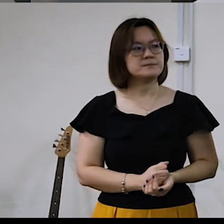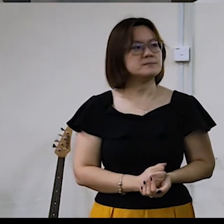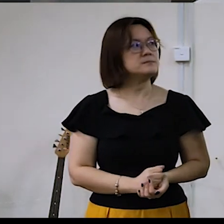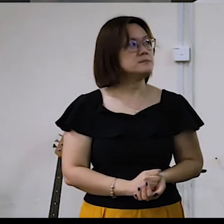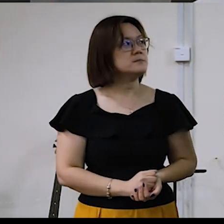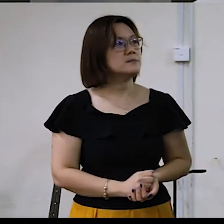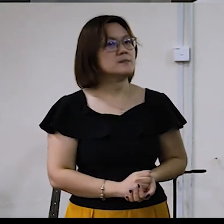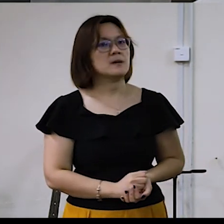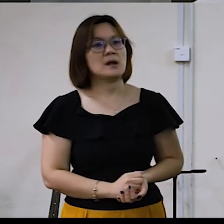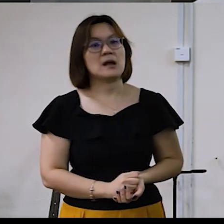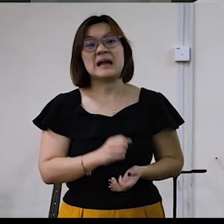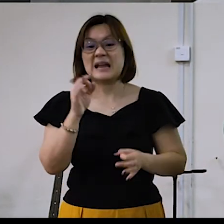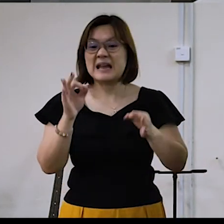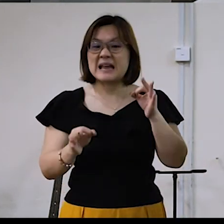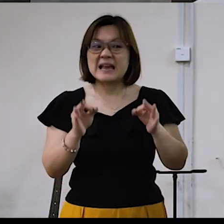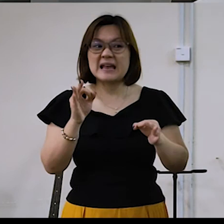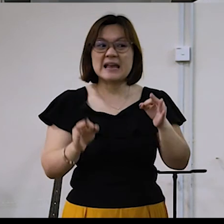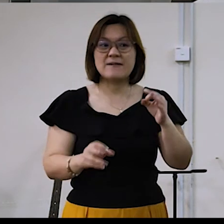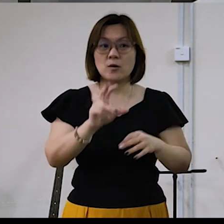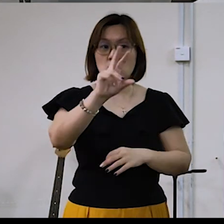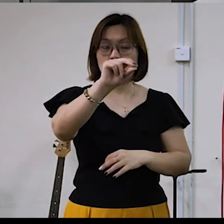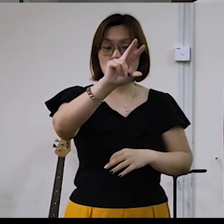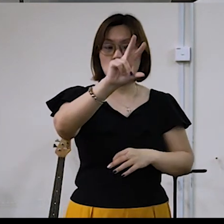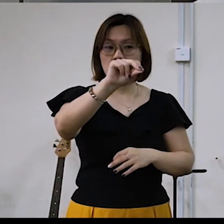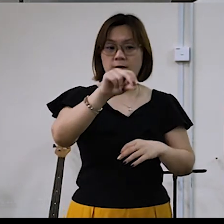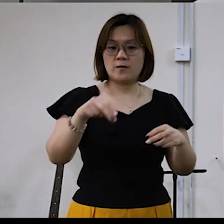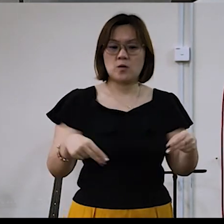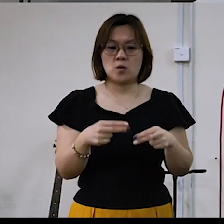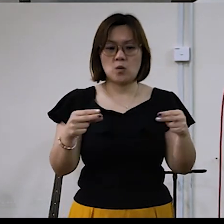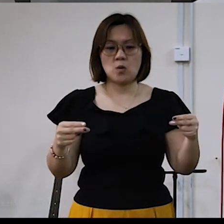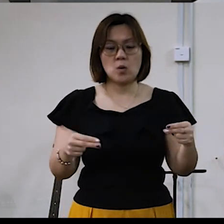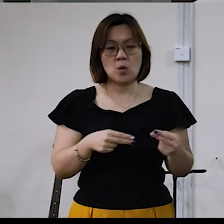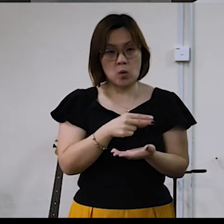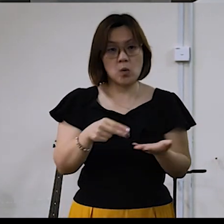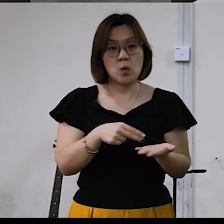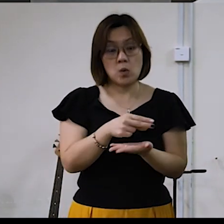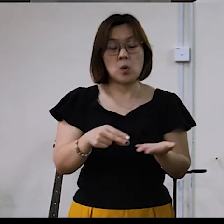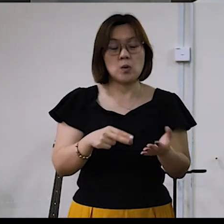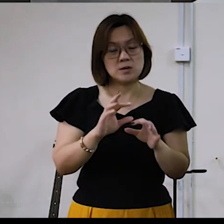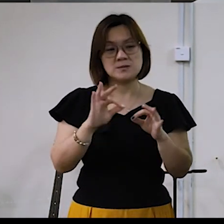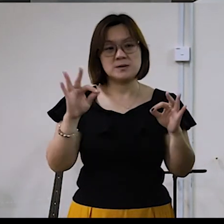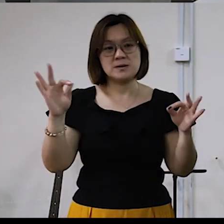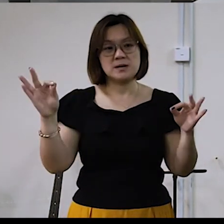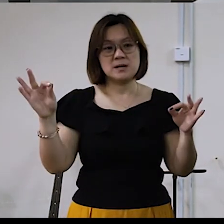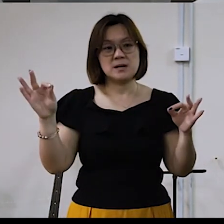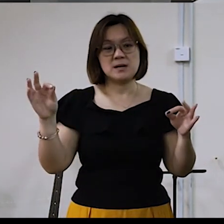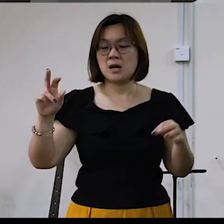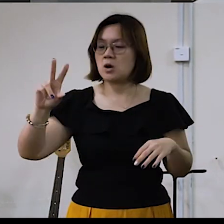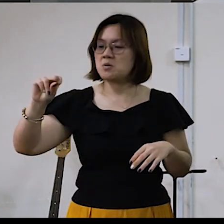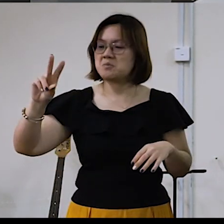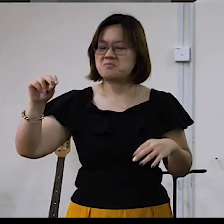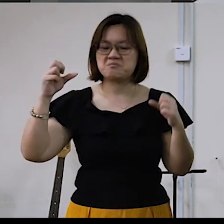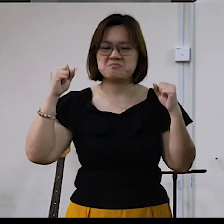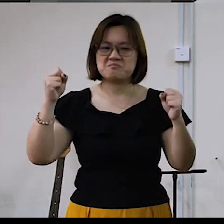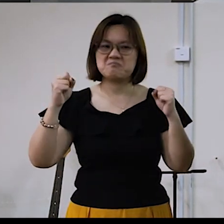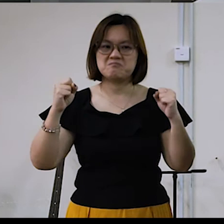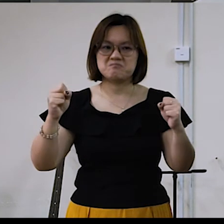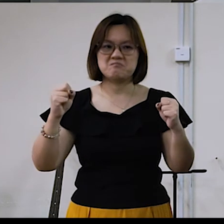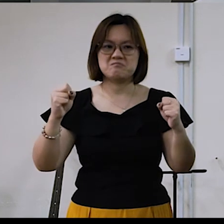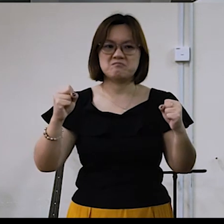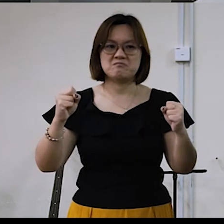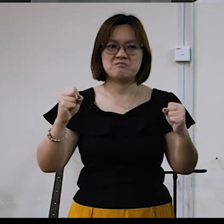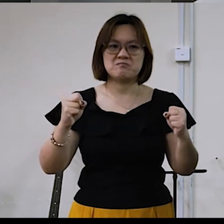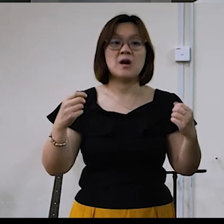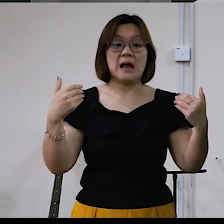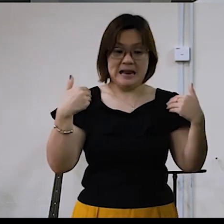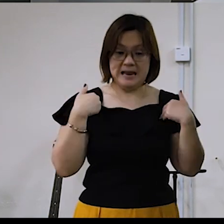no power. No power, no way you can do ministry. There are a lot of Christians. I'm not being judgmental, but there are